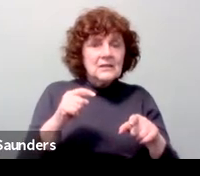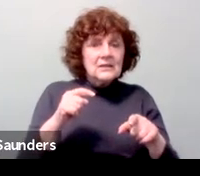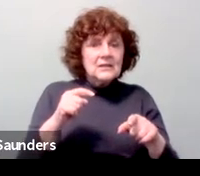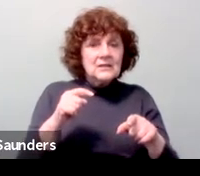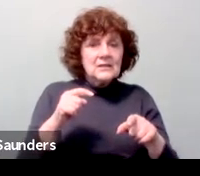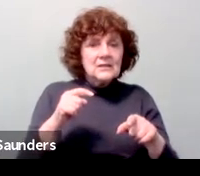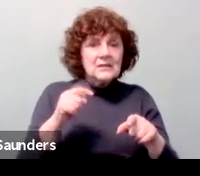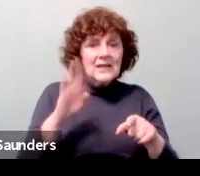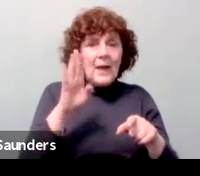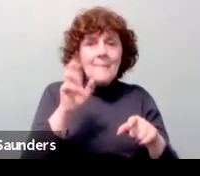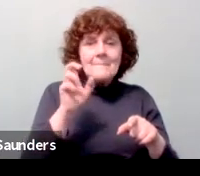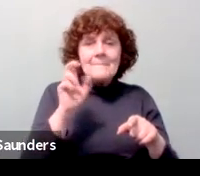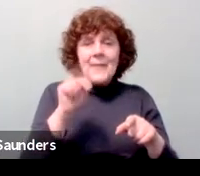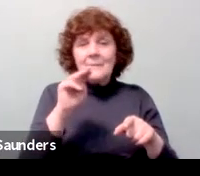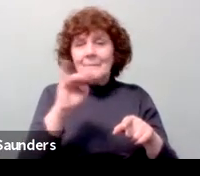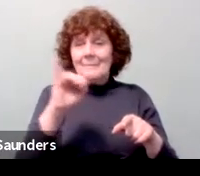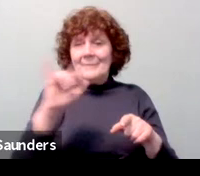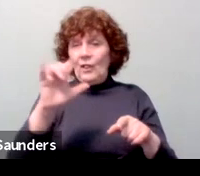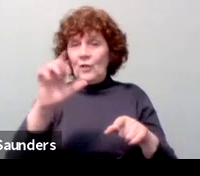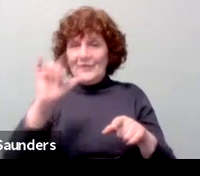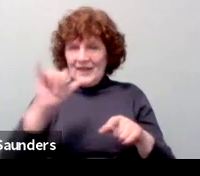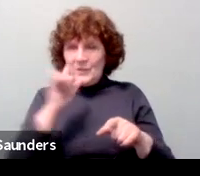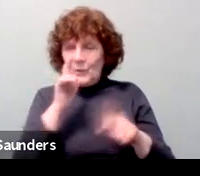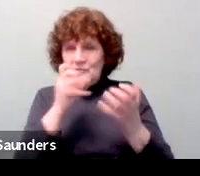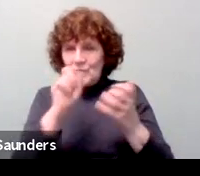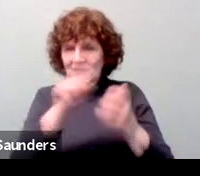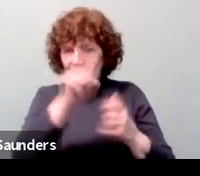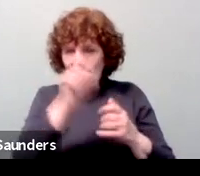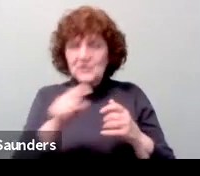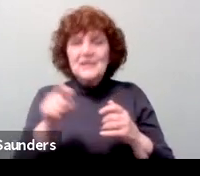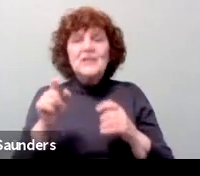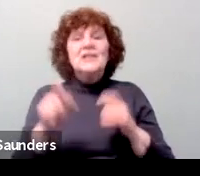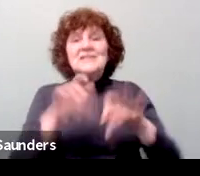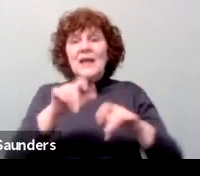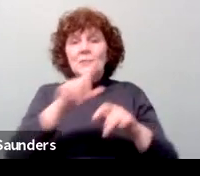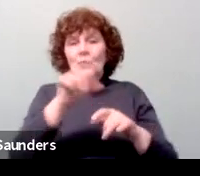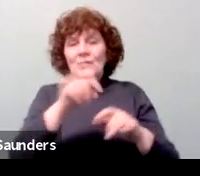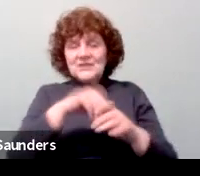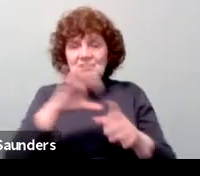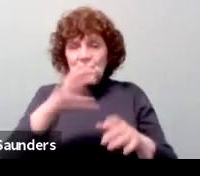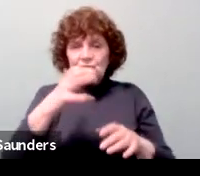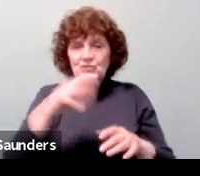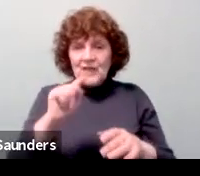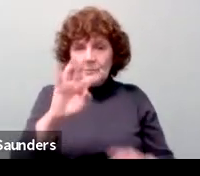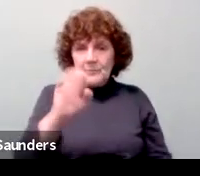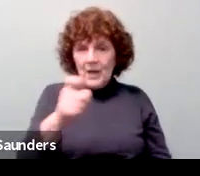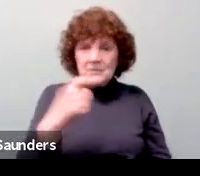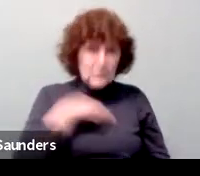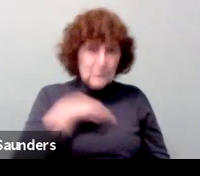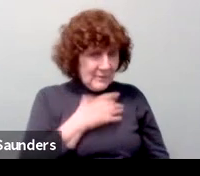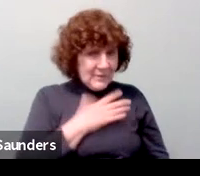Ben Miller. If you can put your question into the chat box, we'll be happy to answer